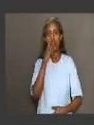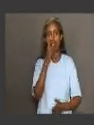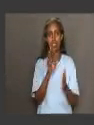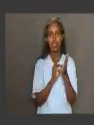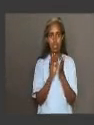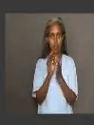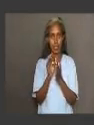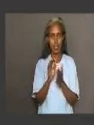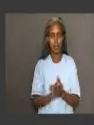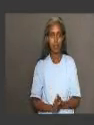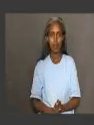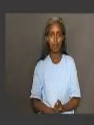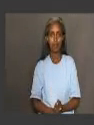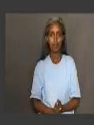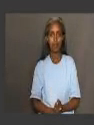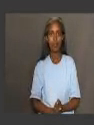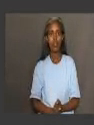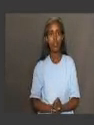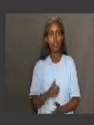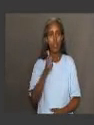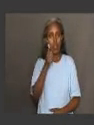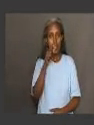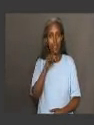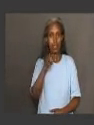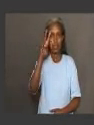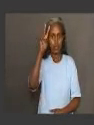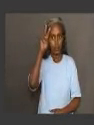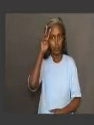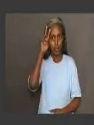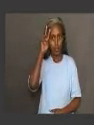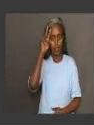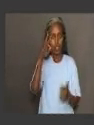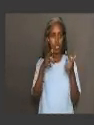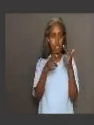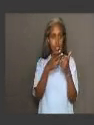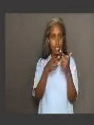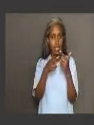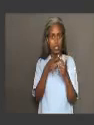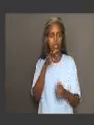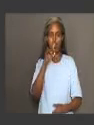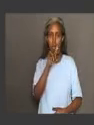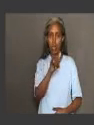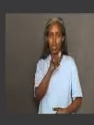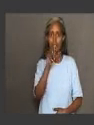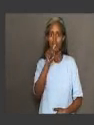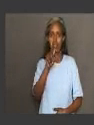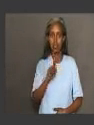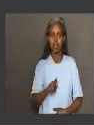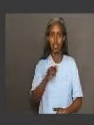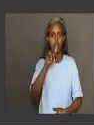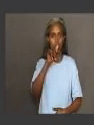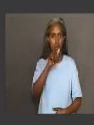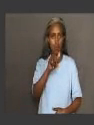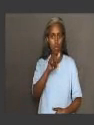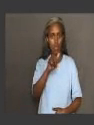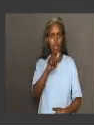numbers. For ax squared, the range is y, such that